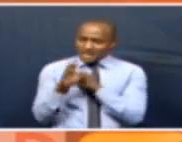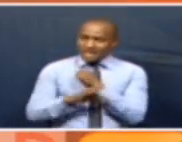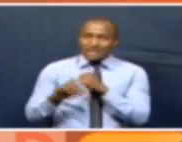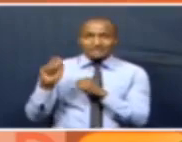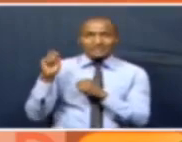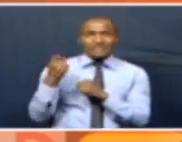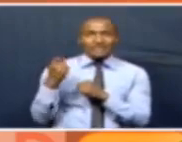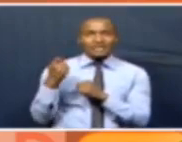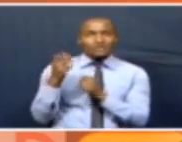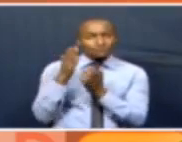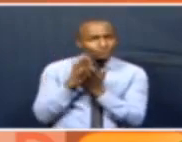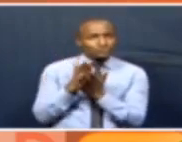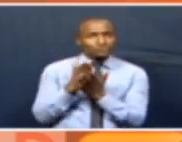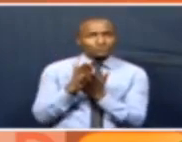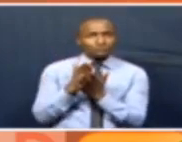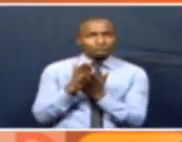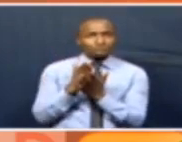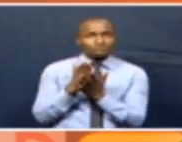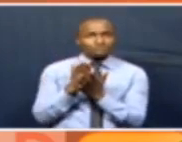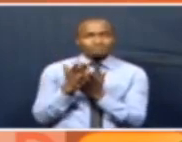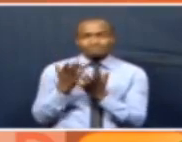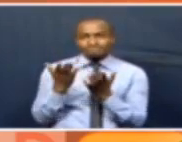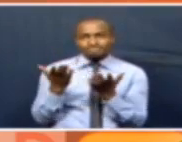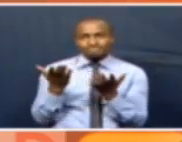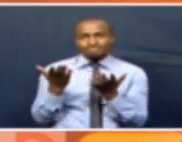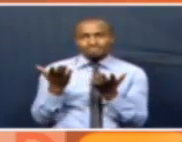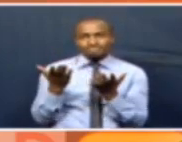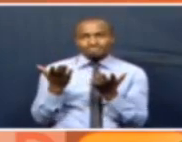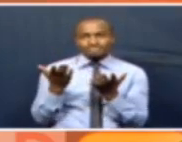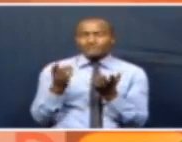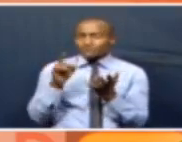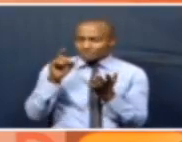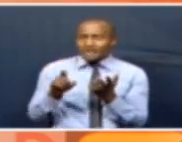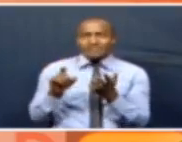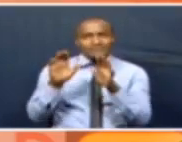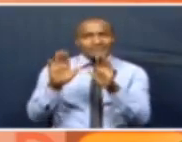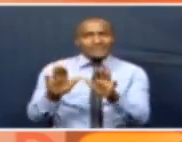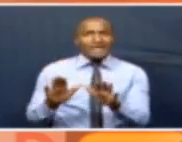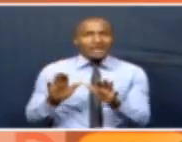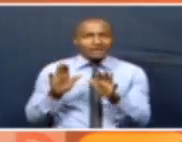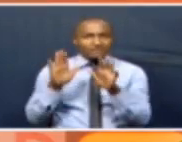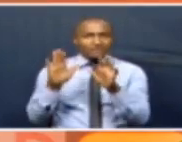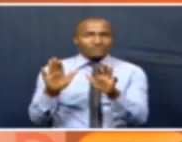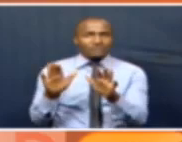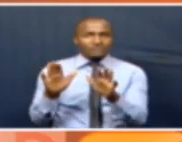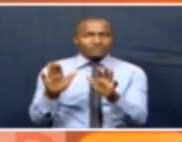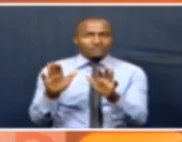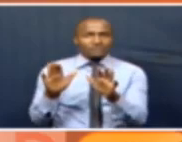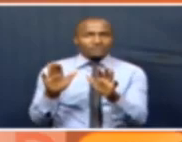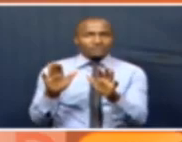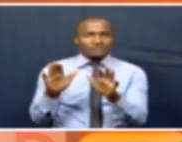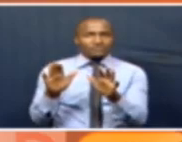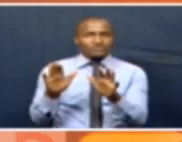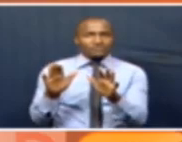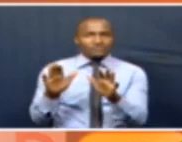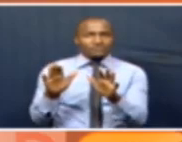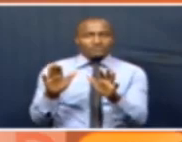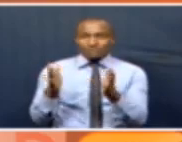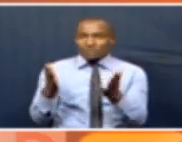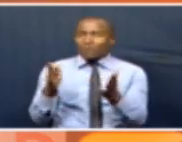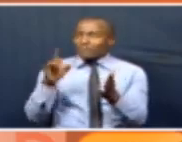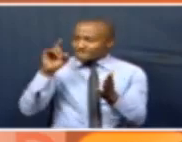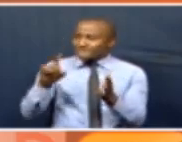has, in a way, to be very careful, for we should never